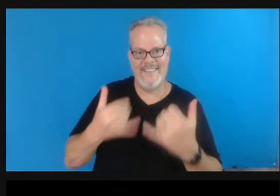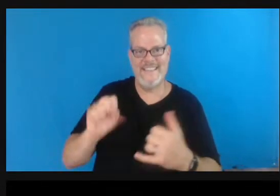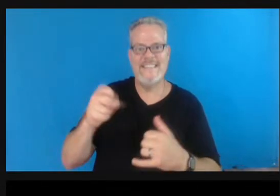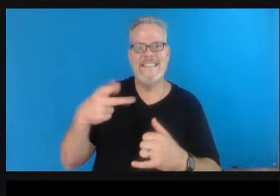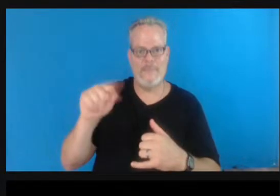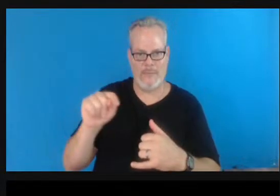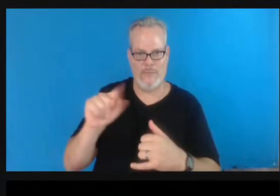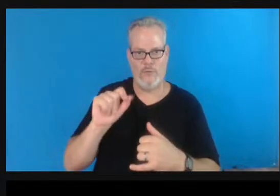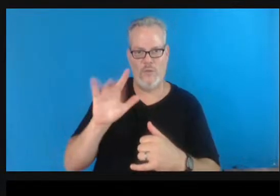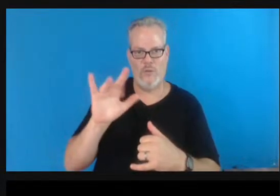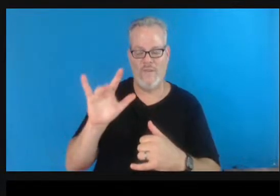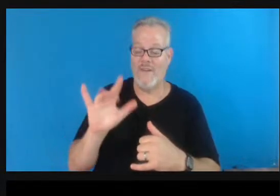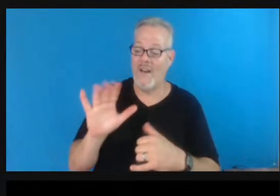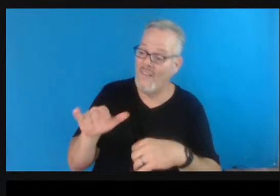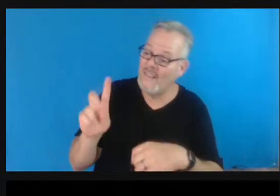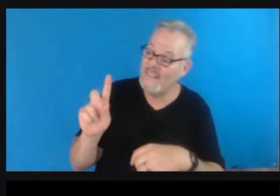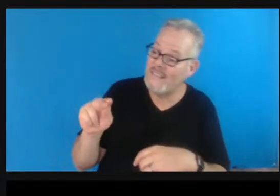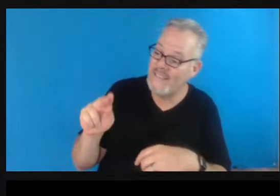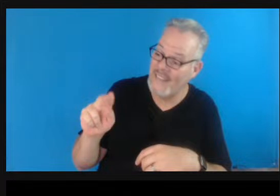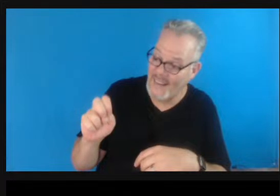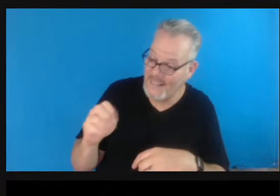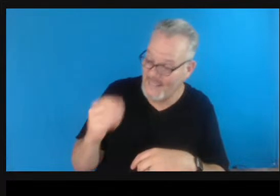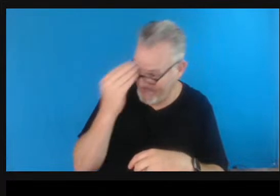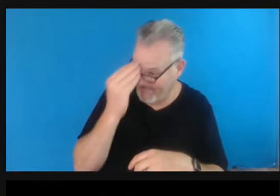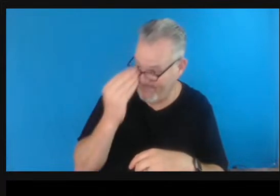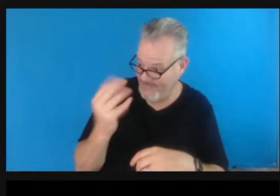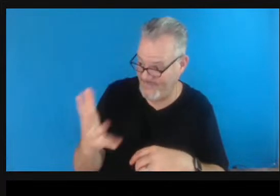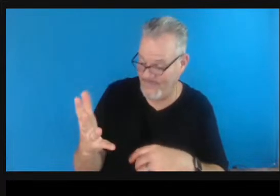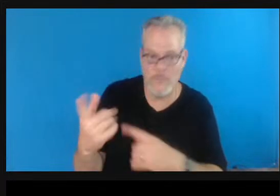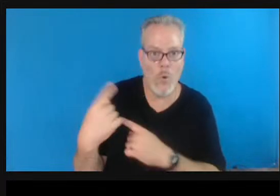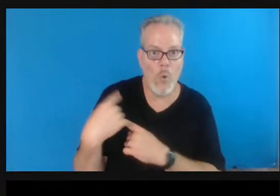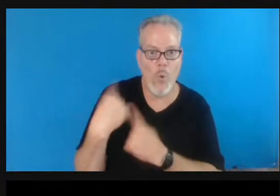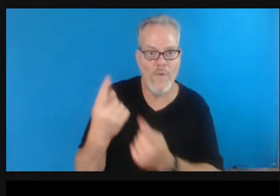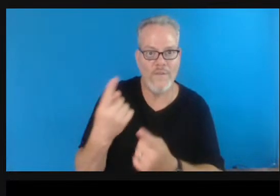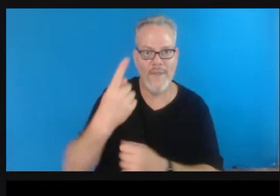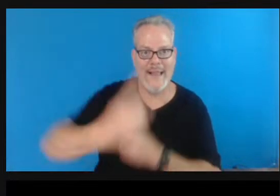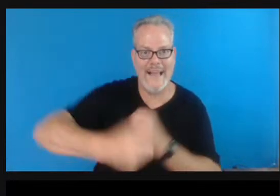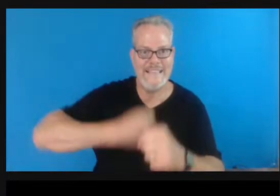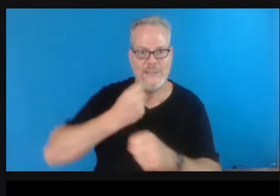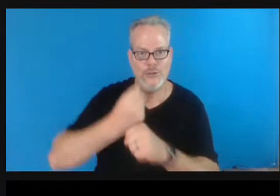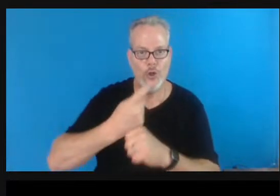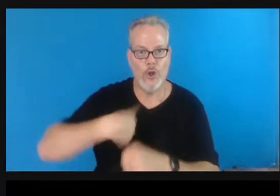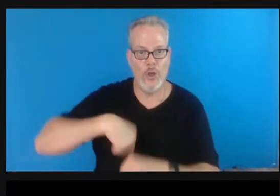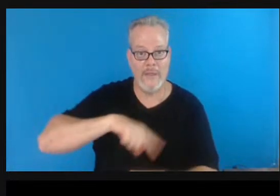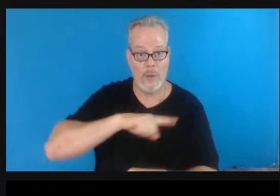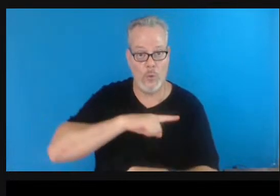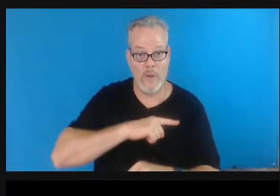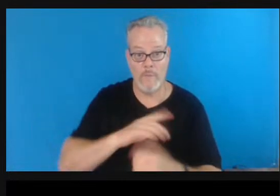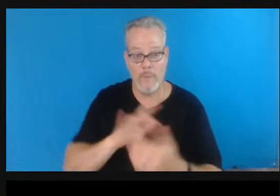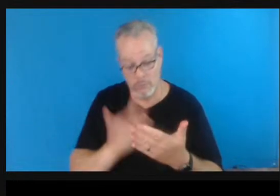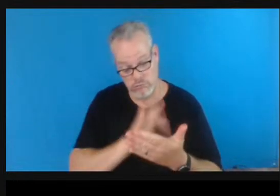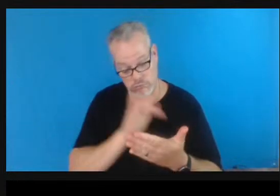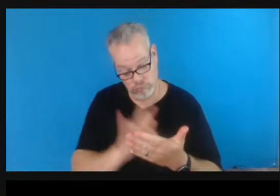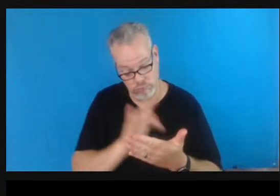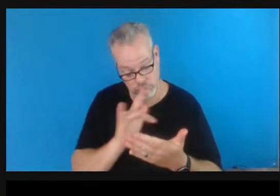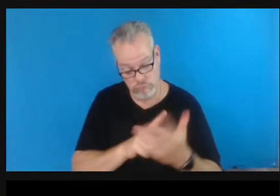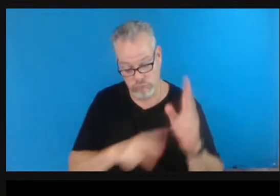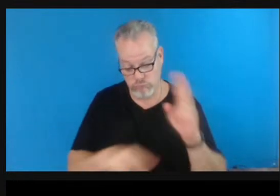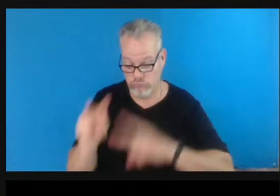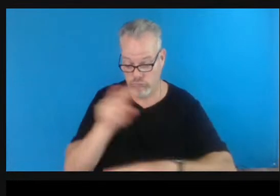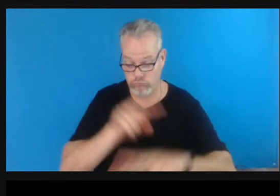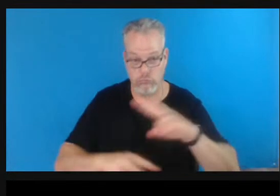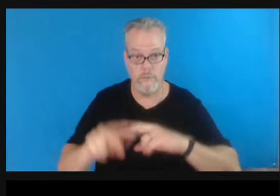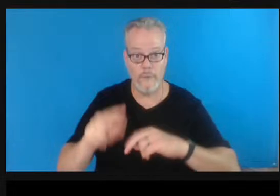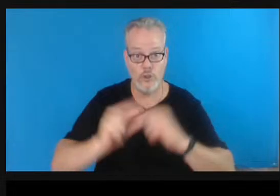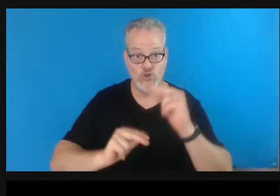Over the last, year or so that we've been going through all these updates and the construction, has it